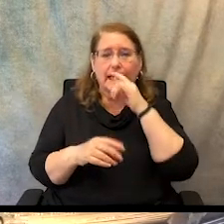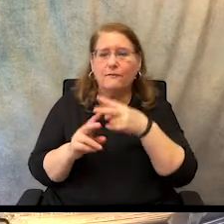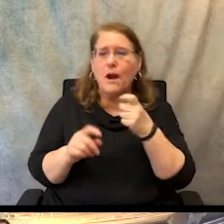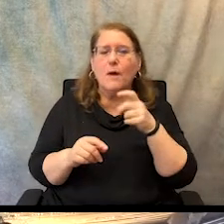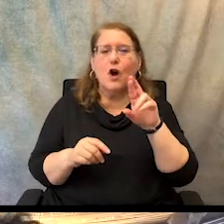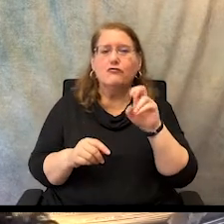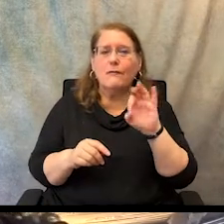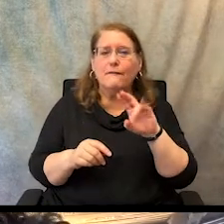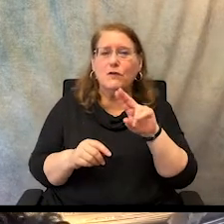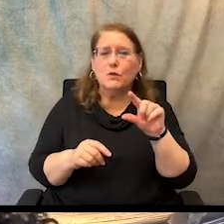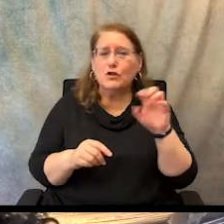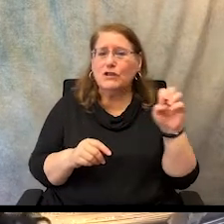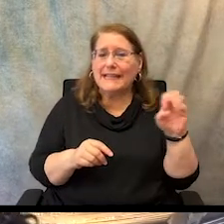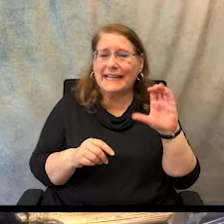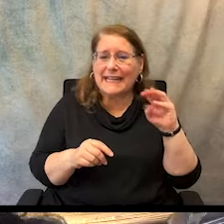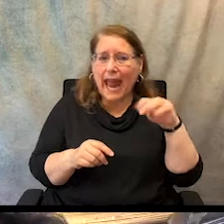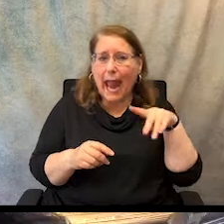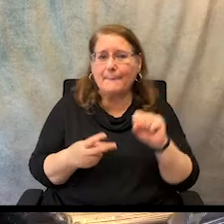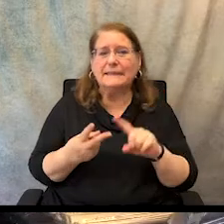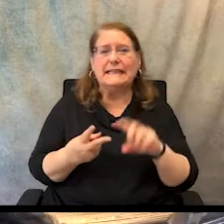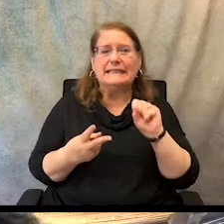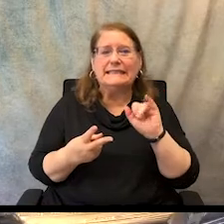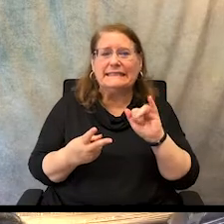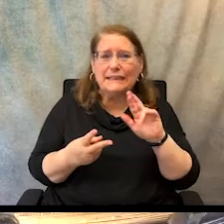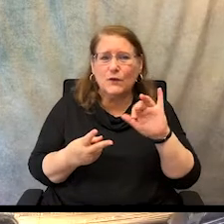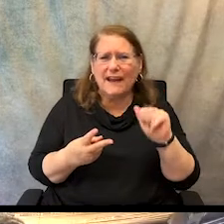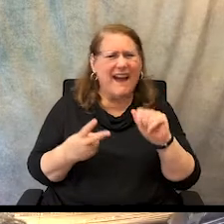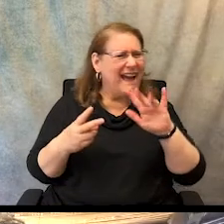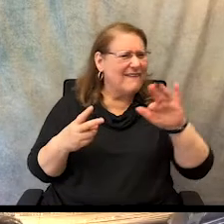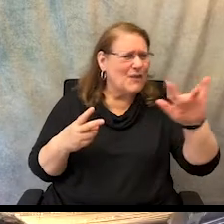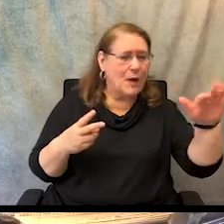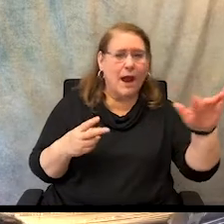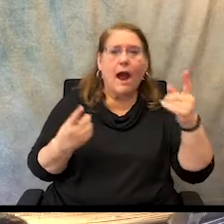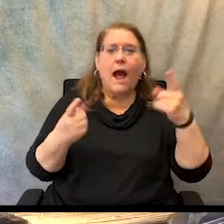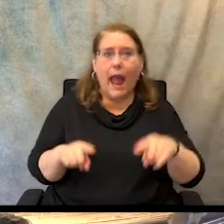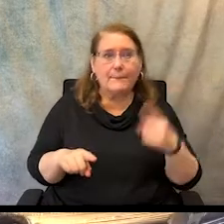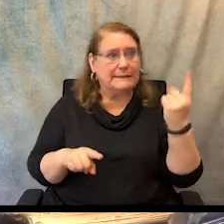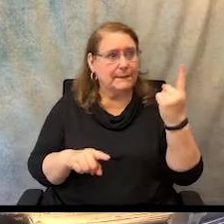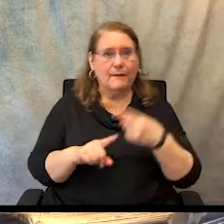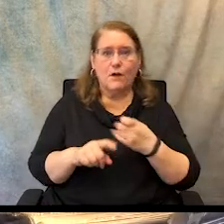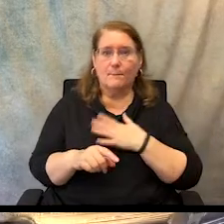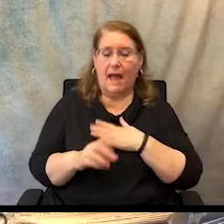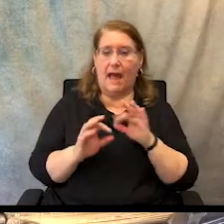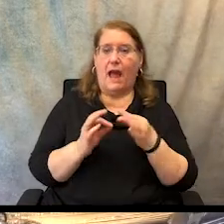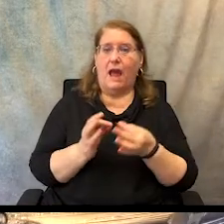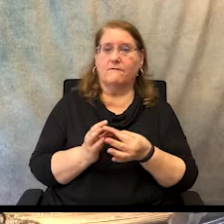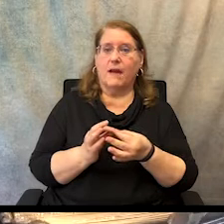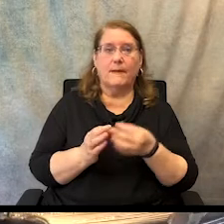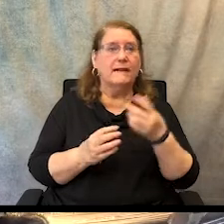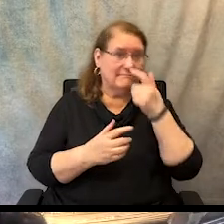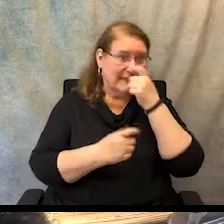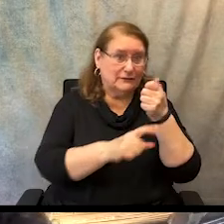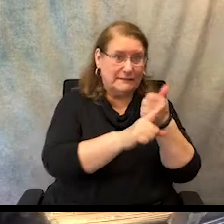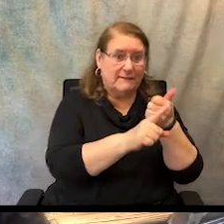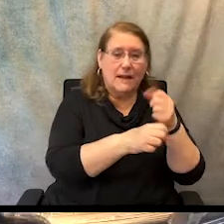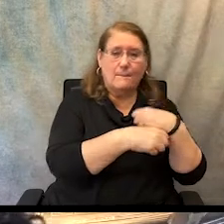camp, and then from Syria, from everywhere. And once it happened that somebody from my family, who